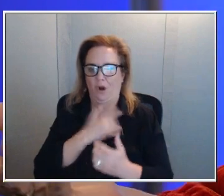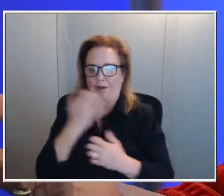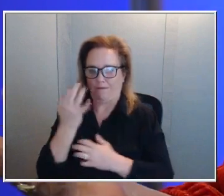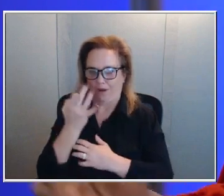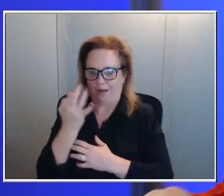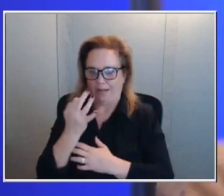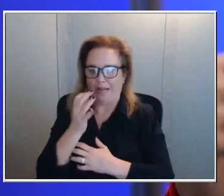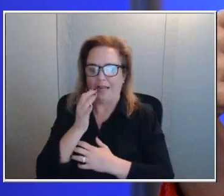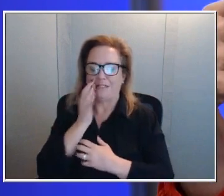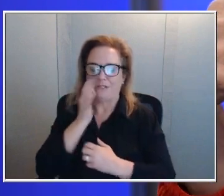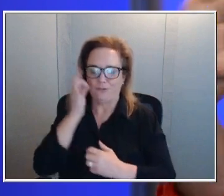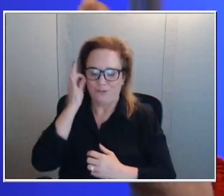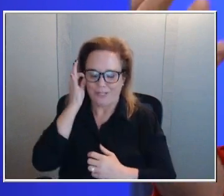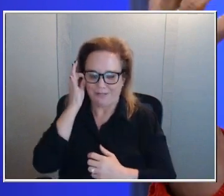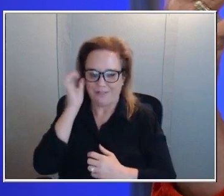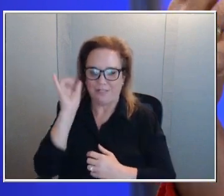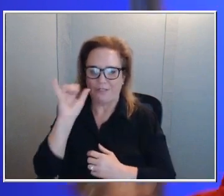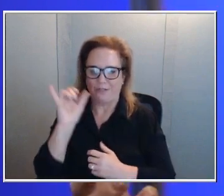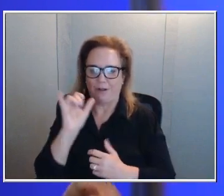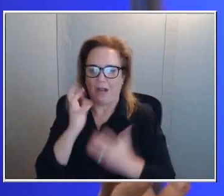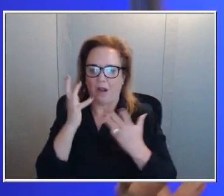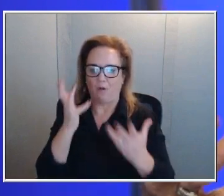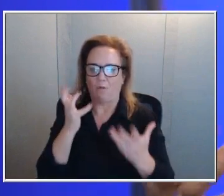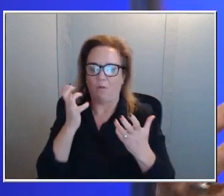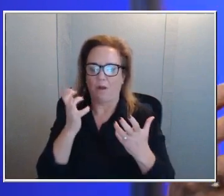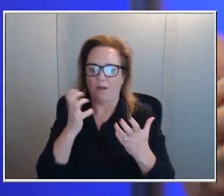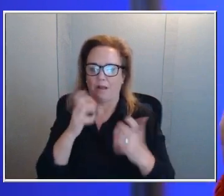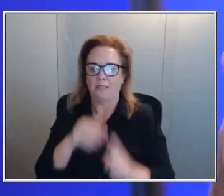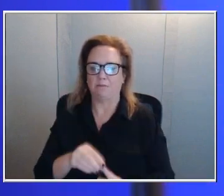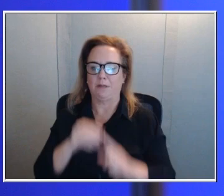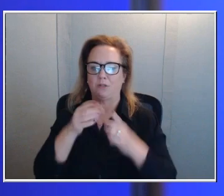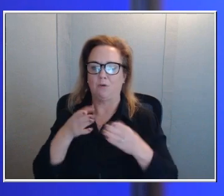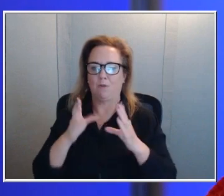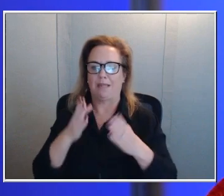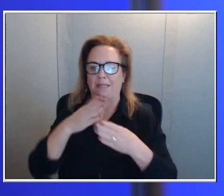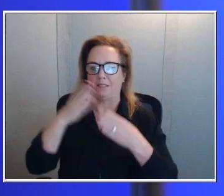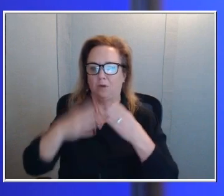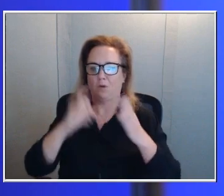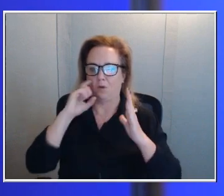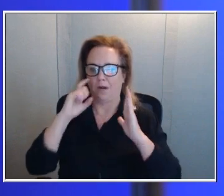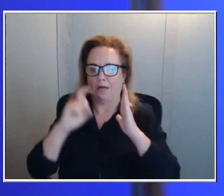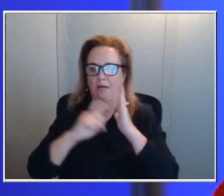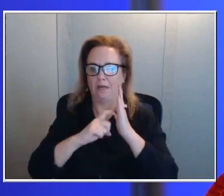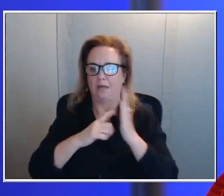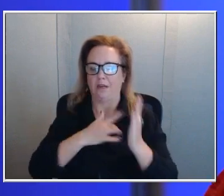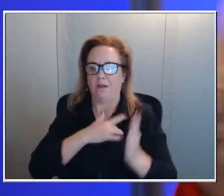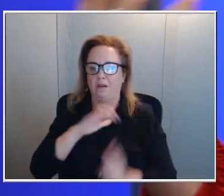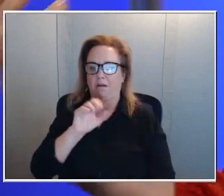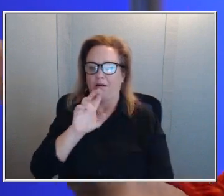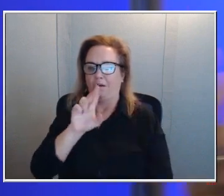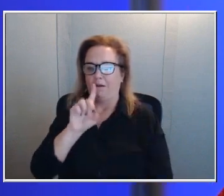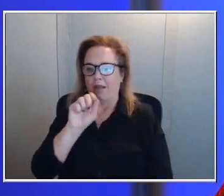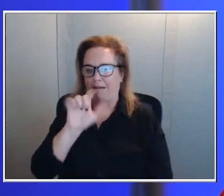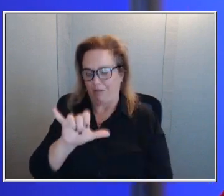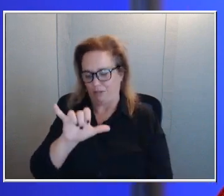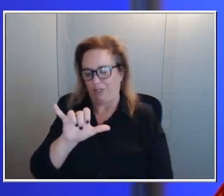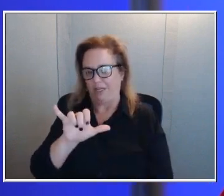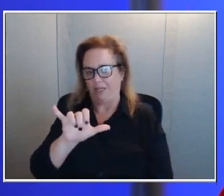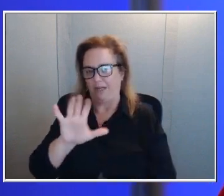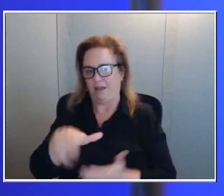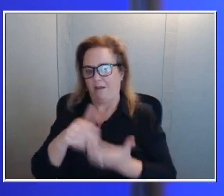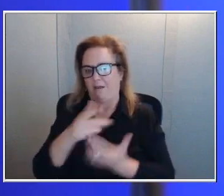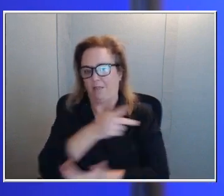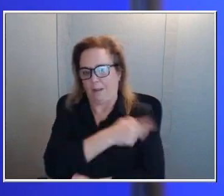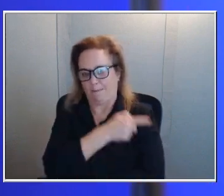the team. And I just want to, in a very special way this weekend, recognize cardiology and all of the patients